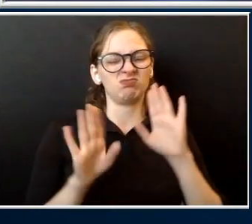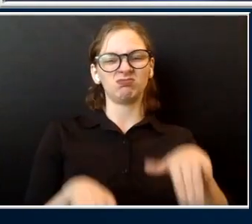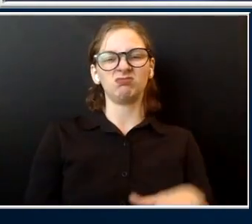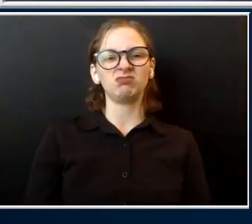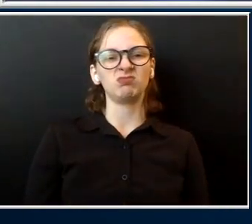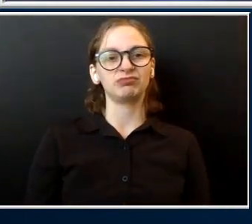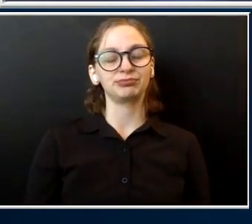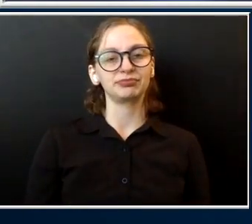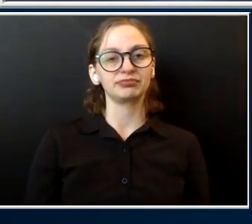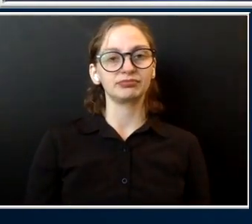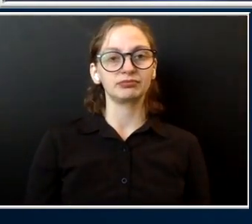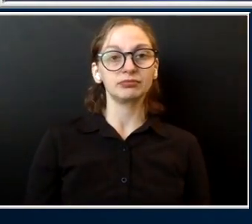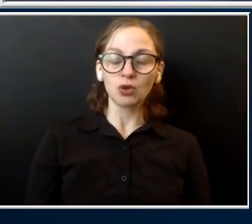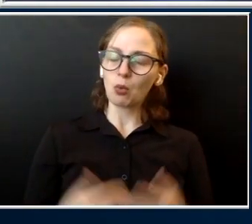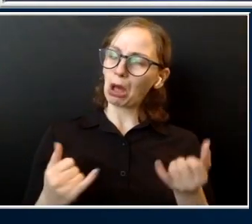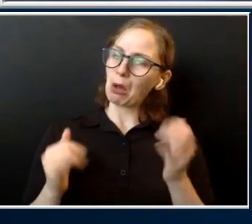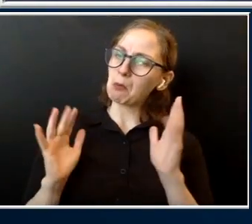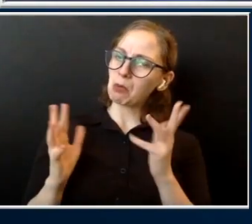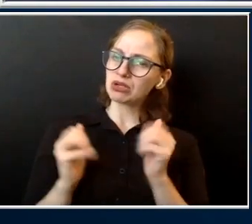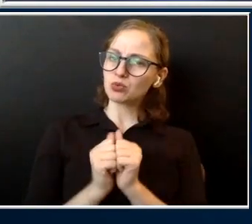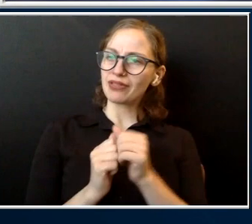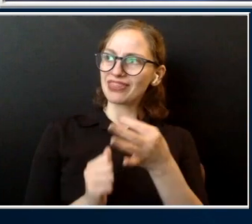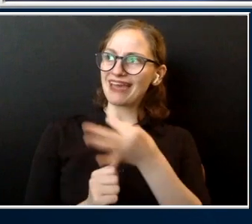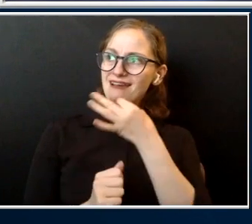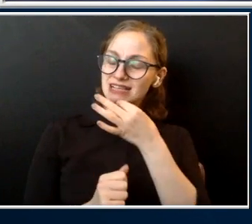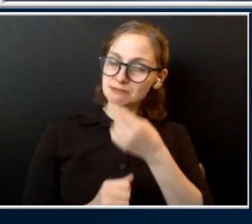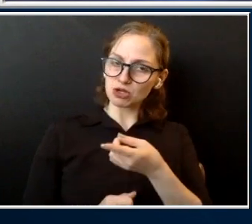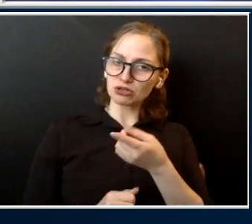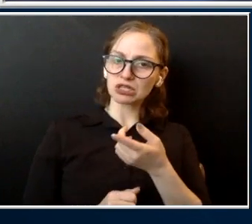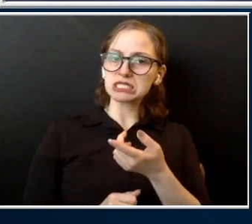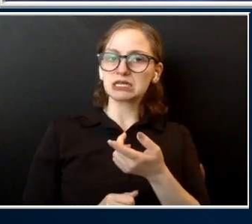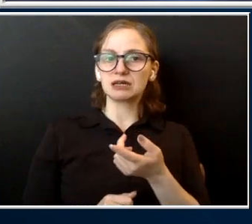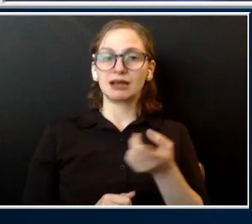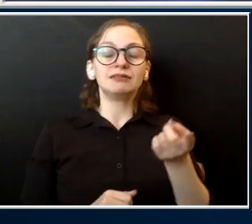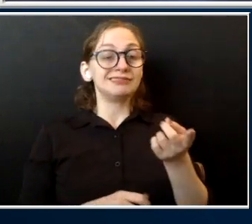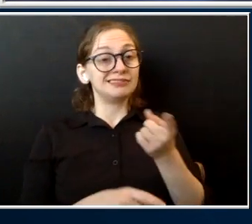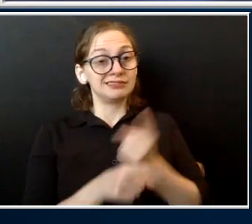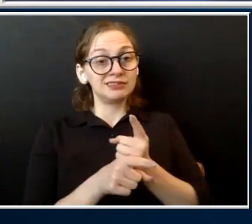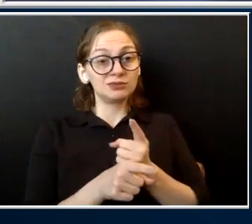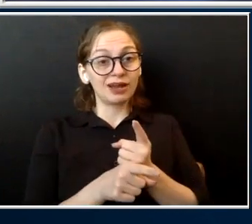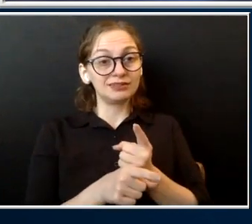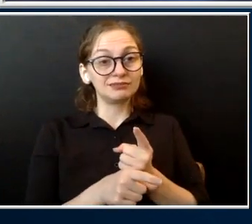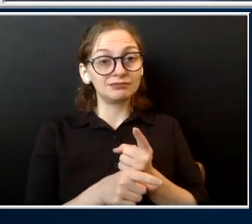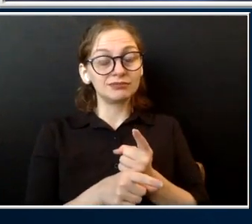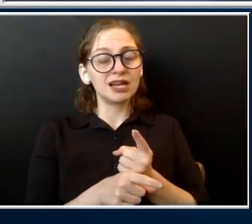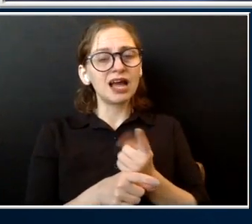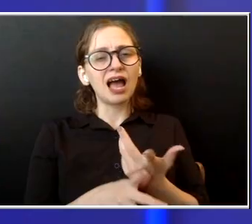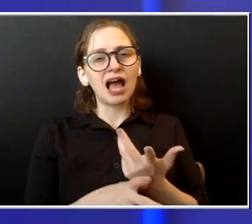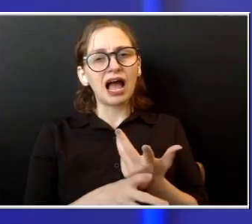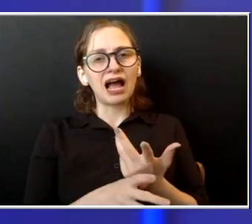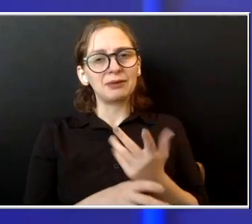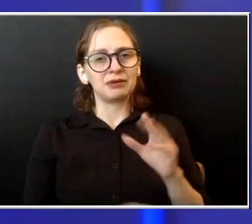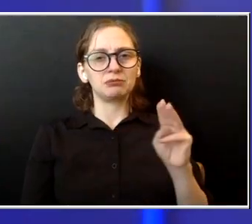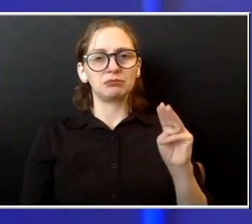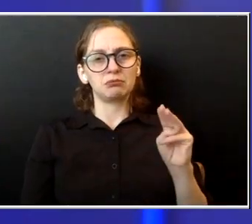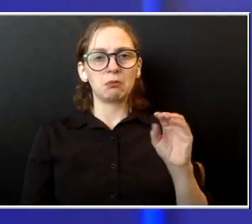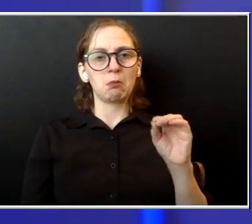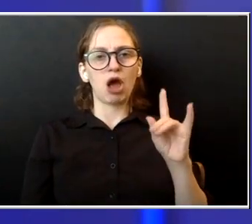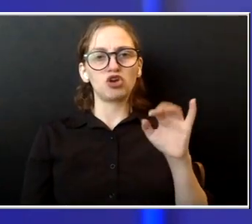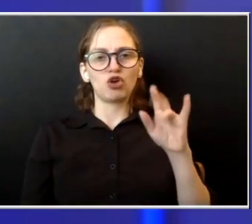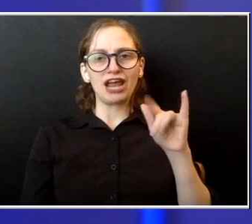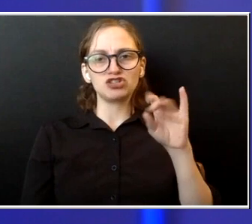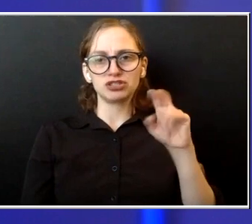the experts. Dr. Smith, what do you think? Yeah, Alcohol. I think he's right. Any moderation is okay, especially with kidney transplant,